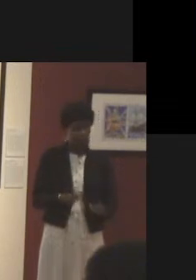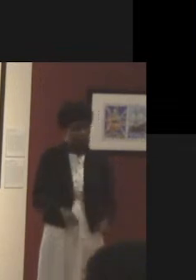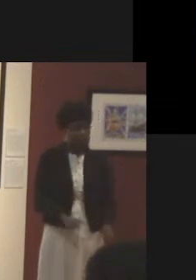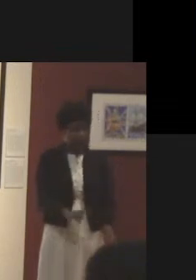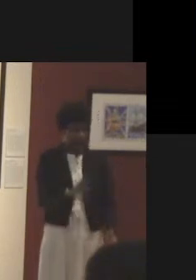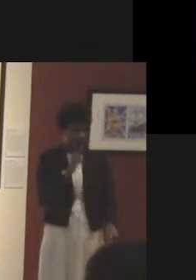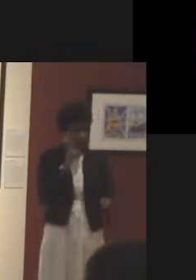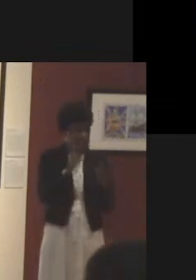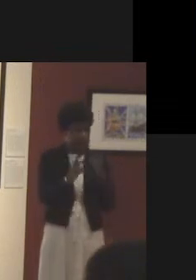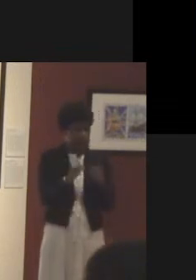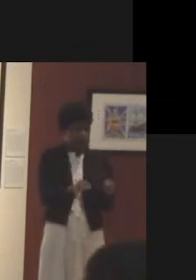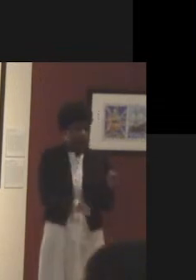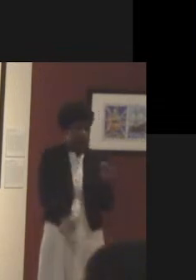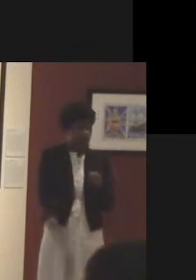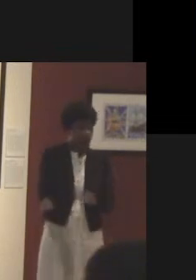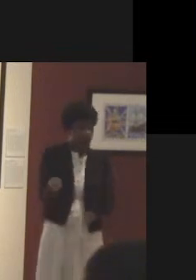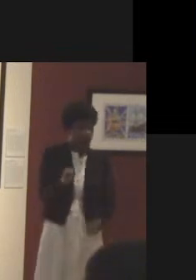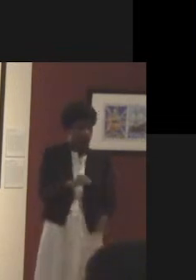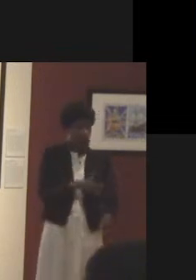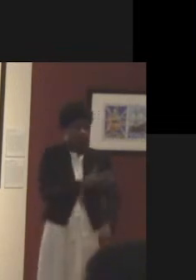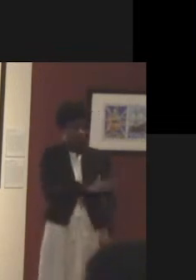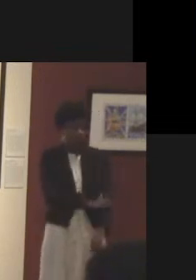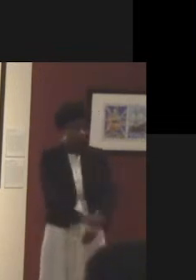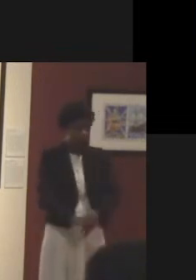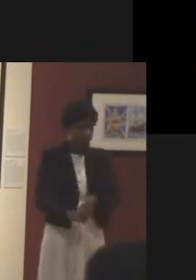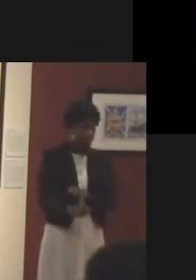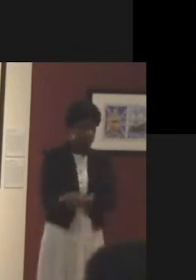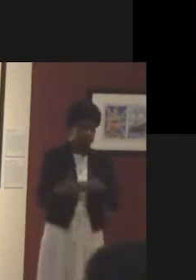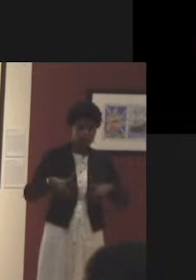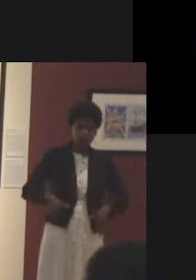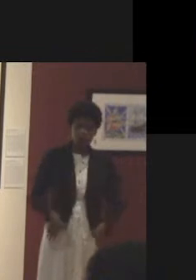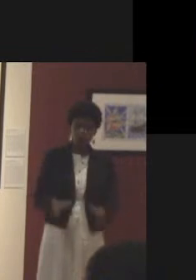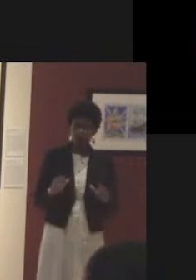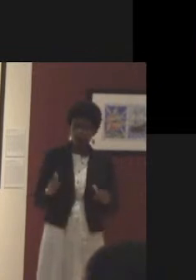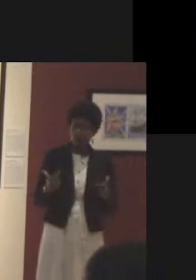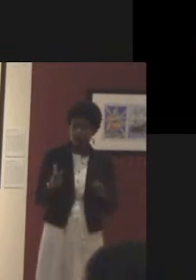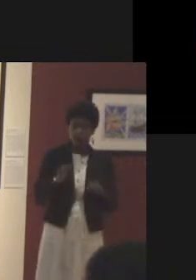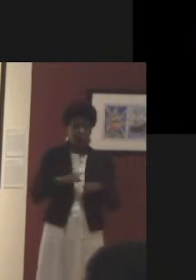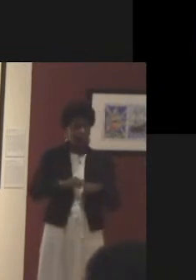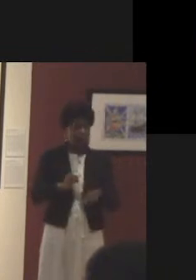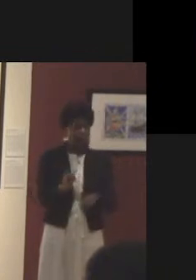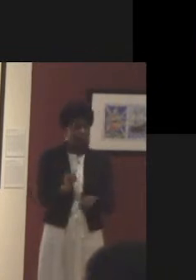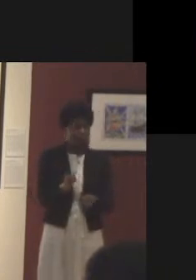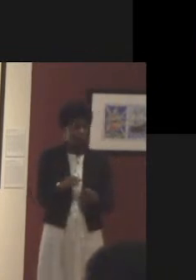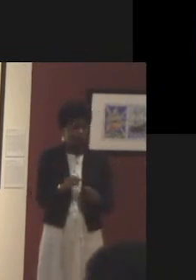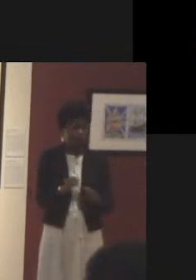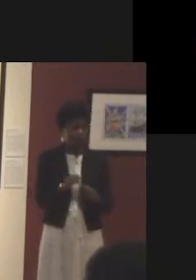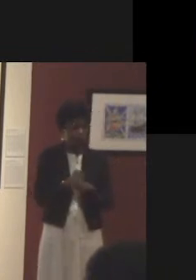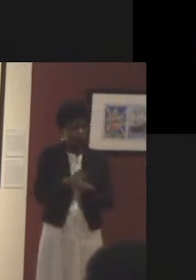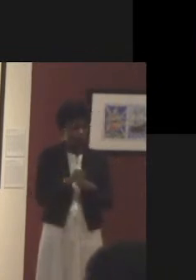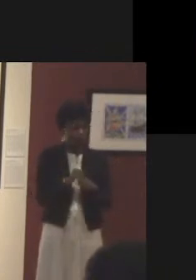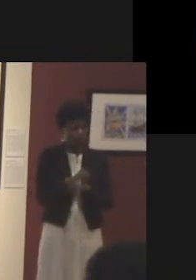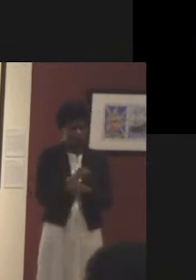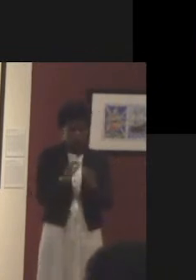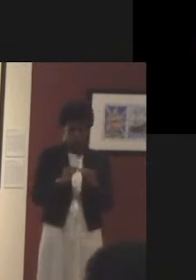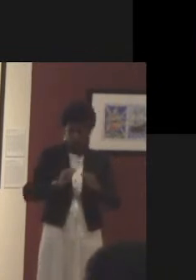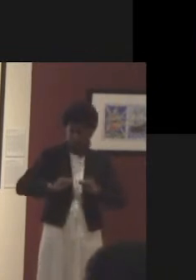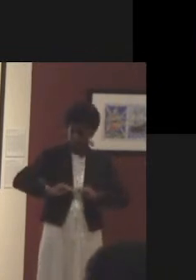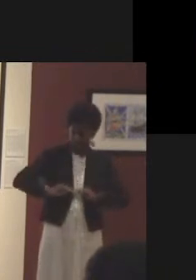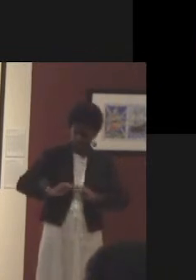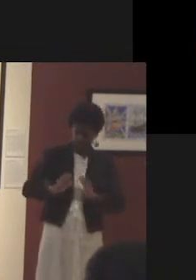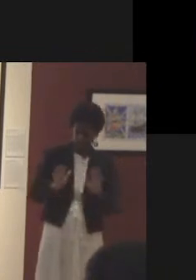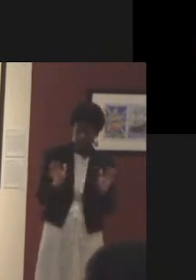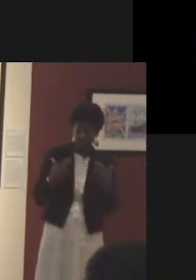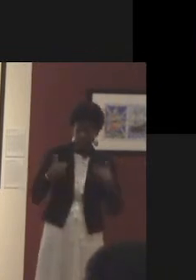the movement of their individual limbs as they complete these tasks, but also to contend with the explicitly